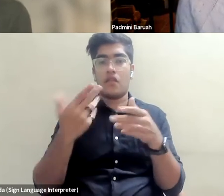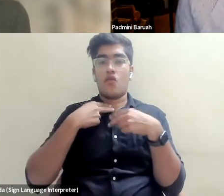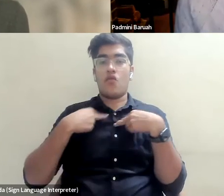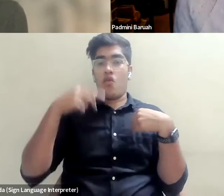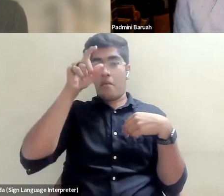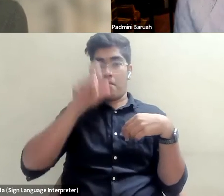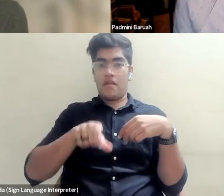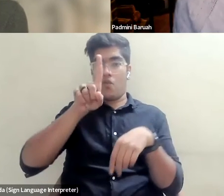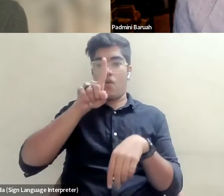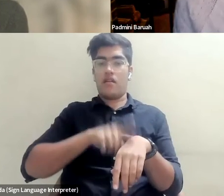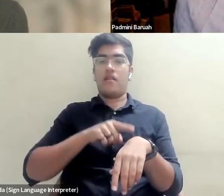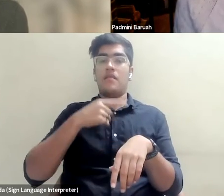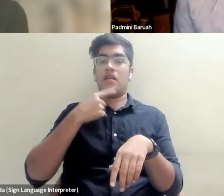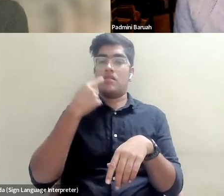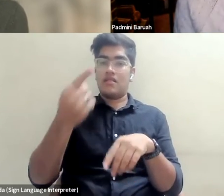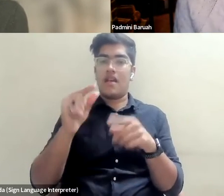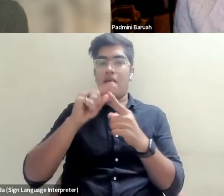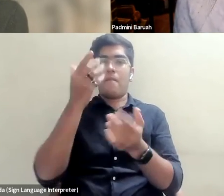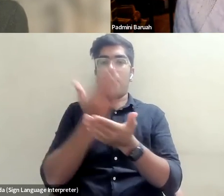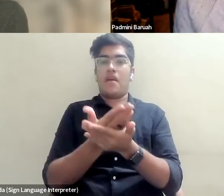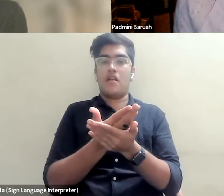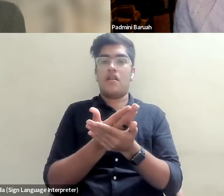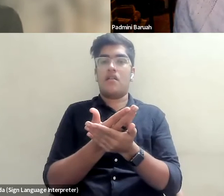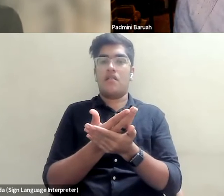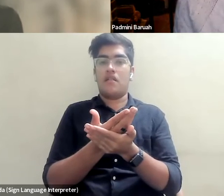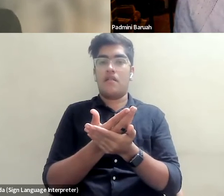assured the petitioner that they had